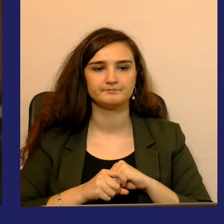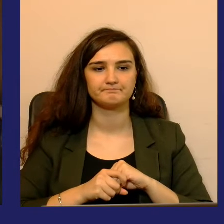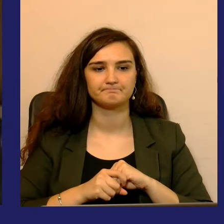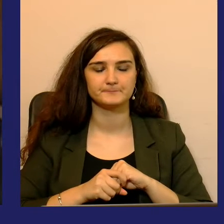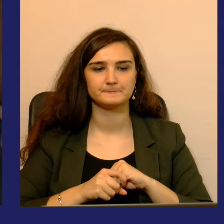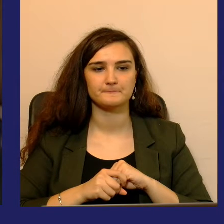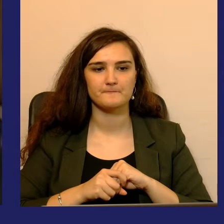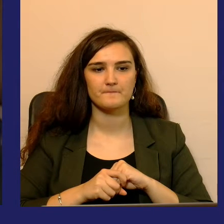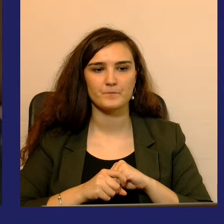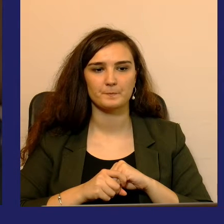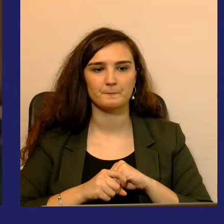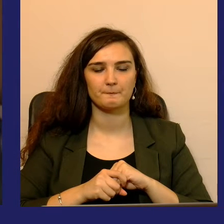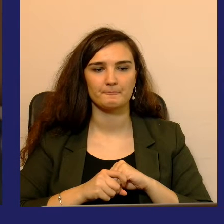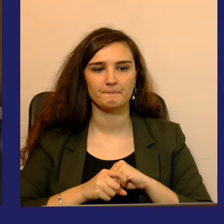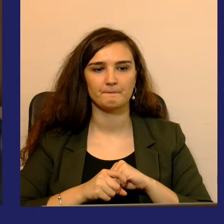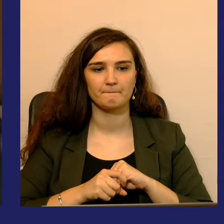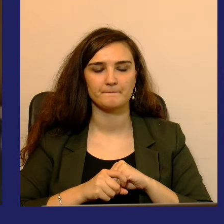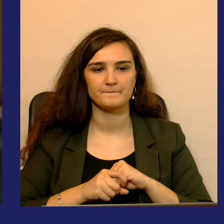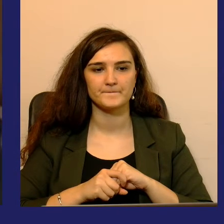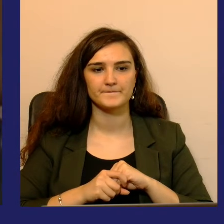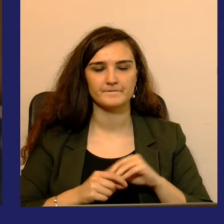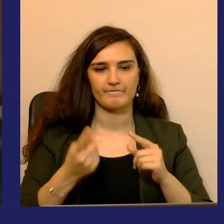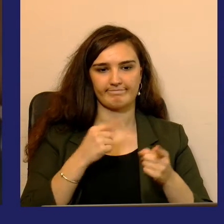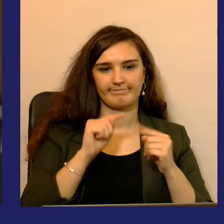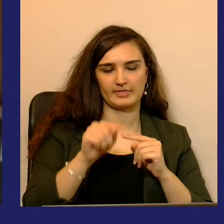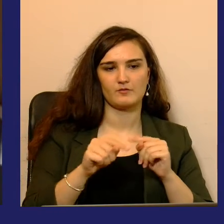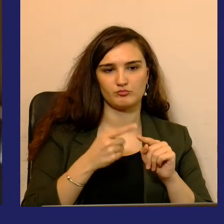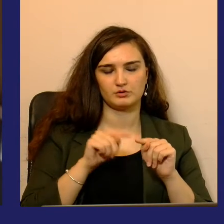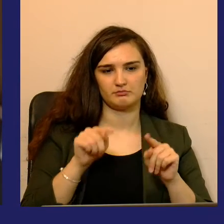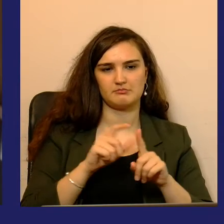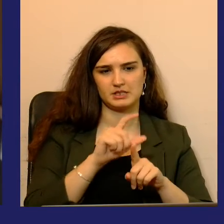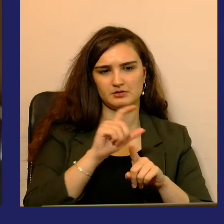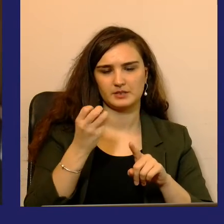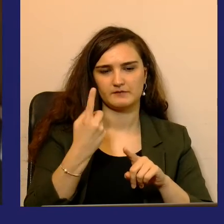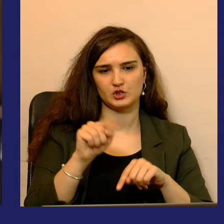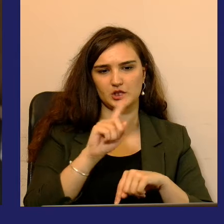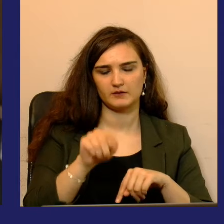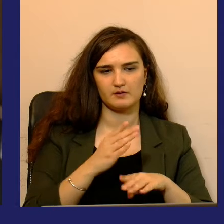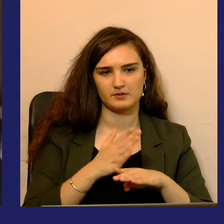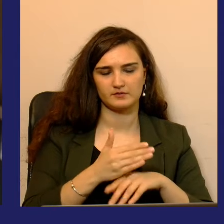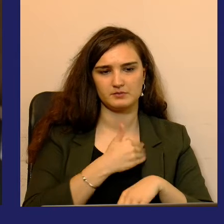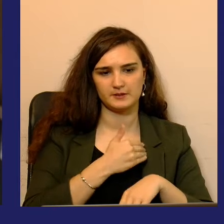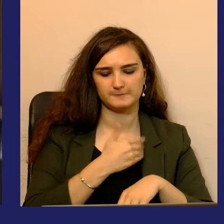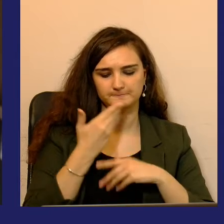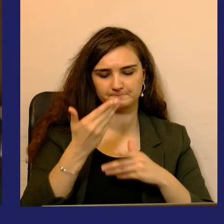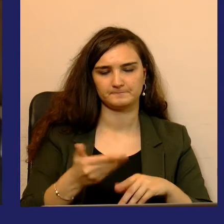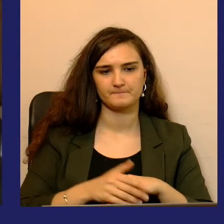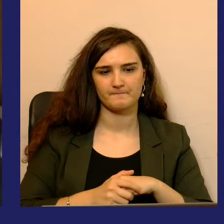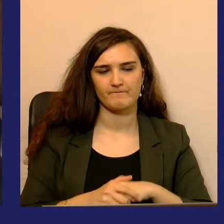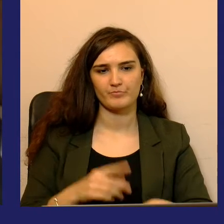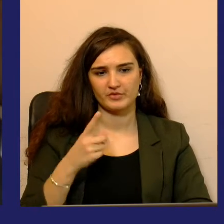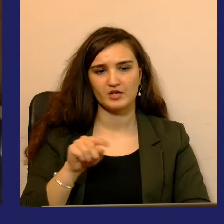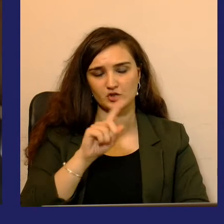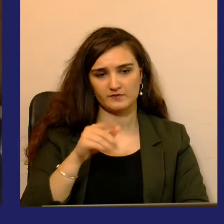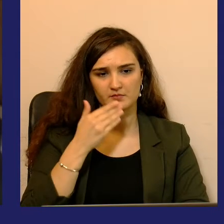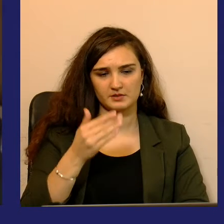Thank you for that. We're going to come back. I have a ton of questions that I'd love to ask. I'm going to go to Catherine Alina next, and then